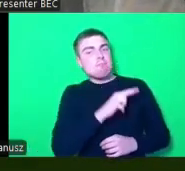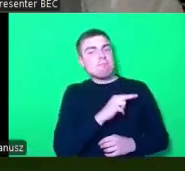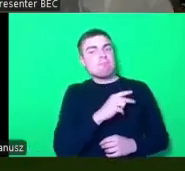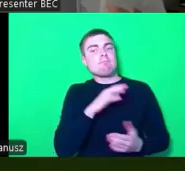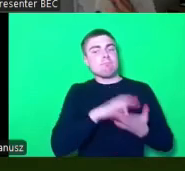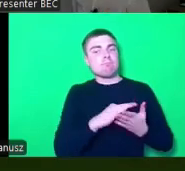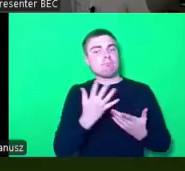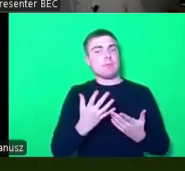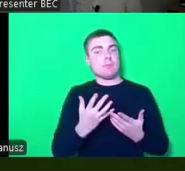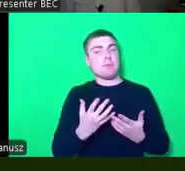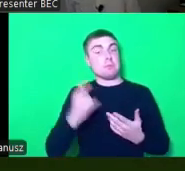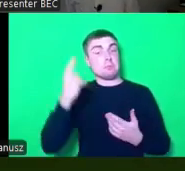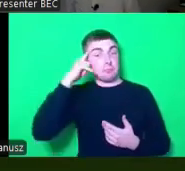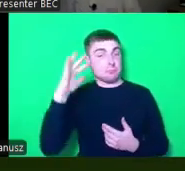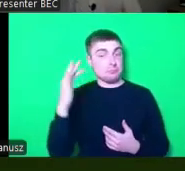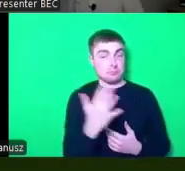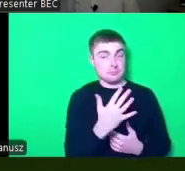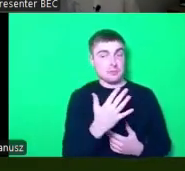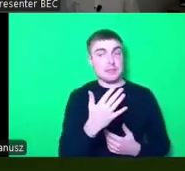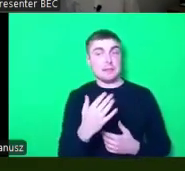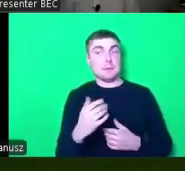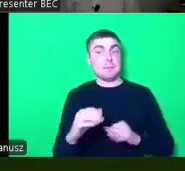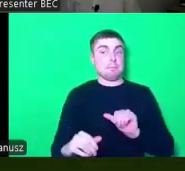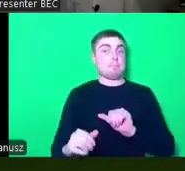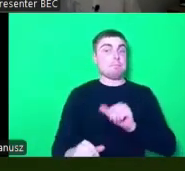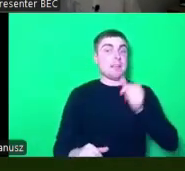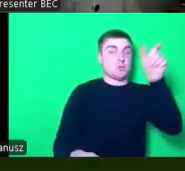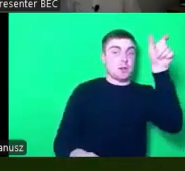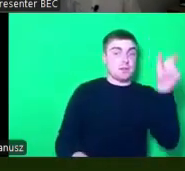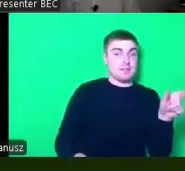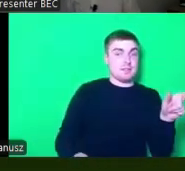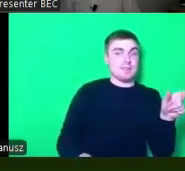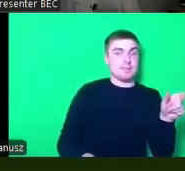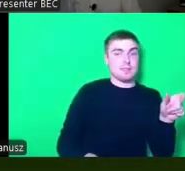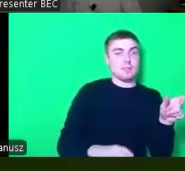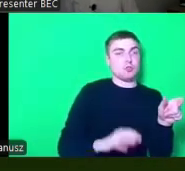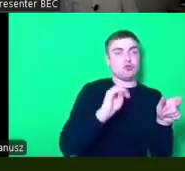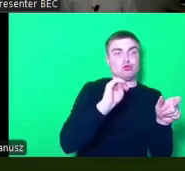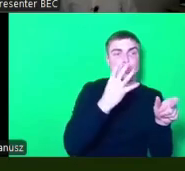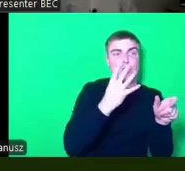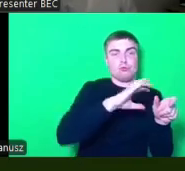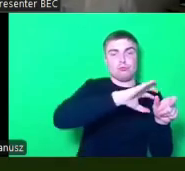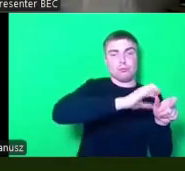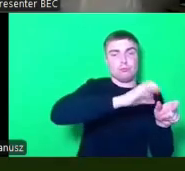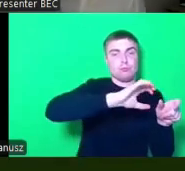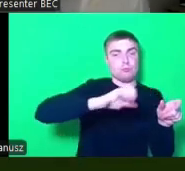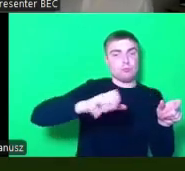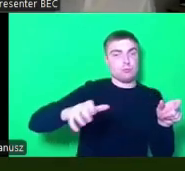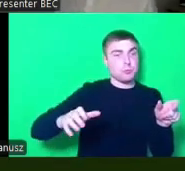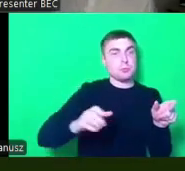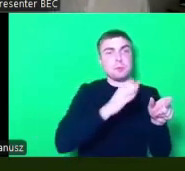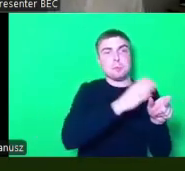first column by forest structure, the four next columns, and then by